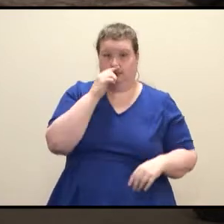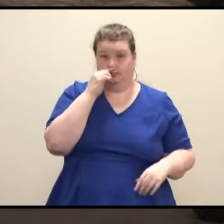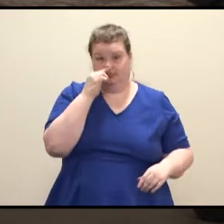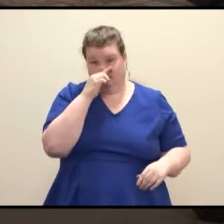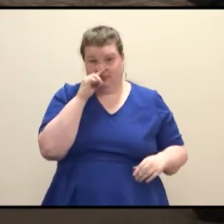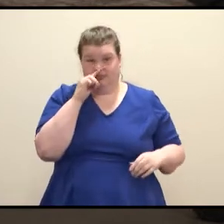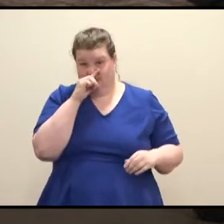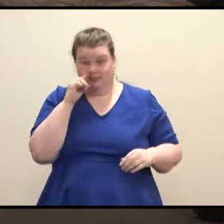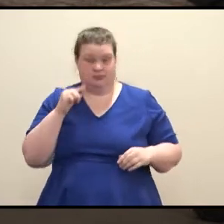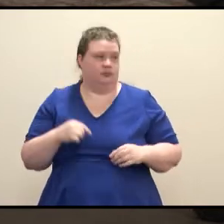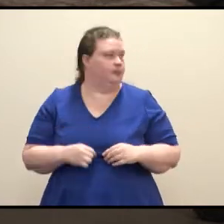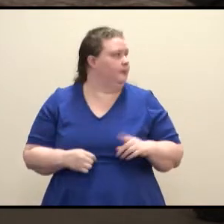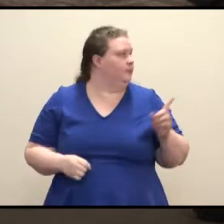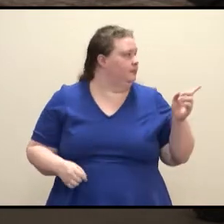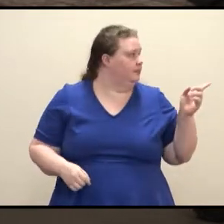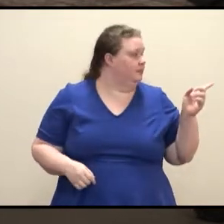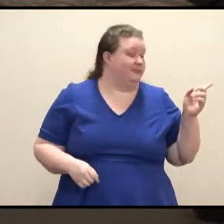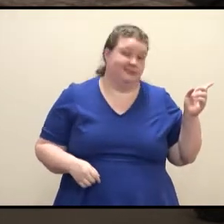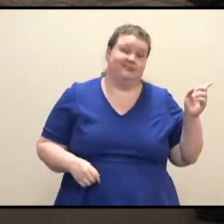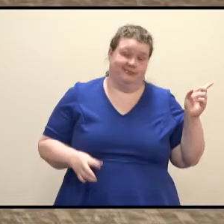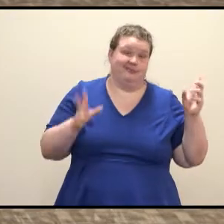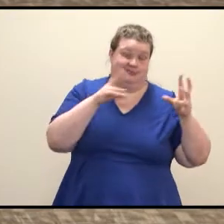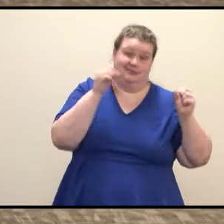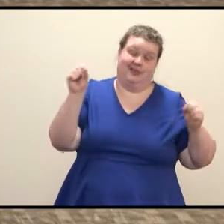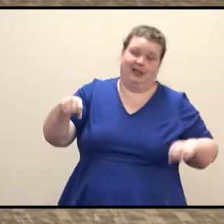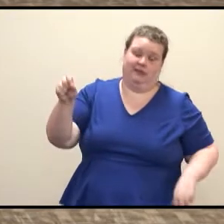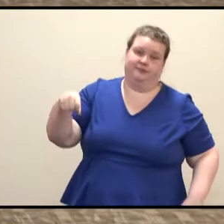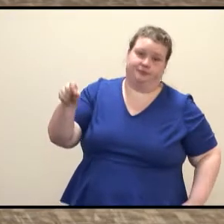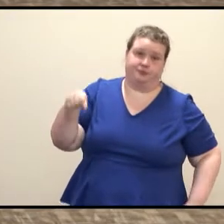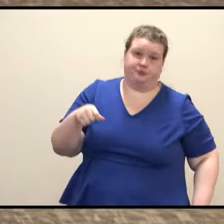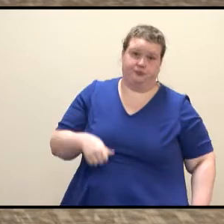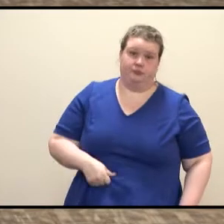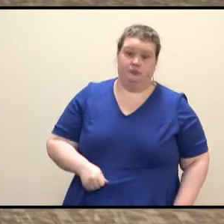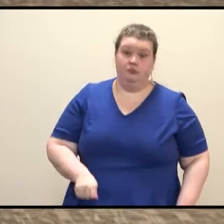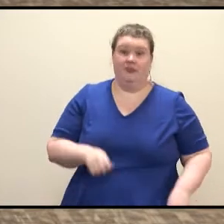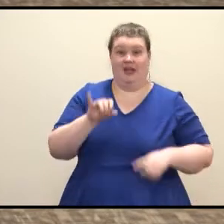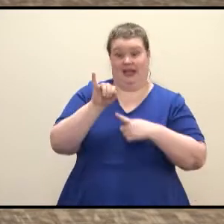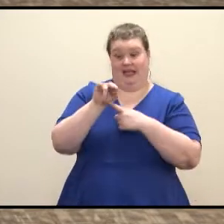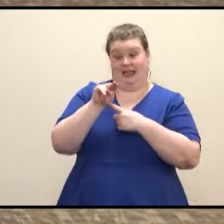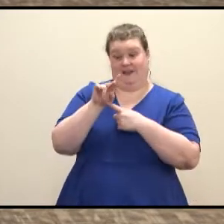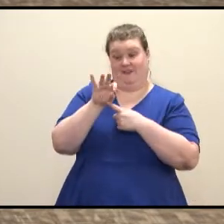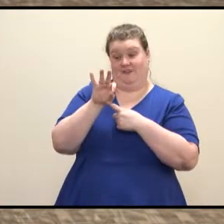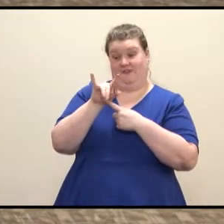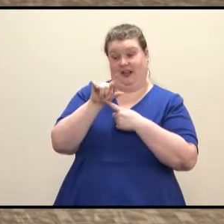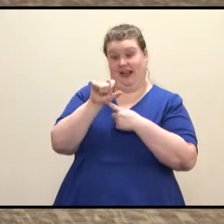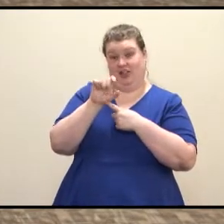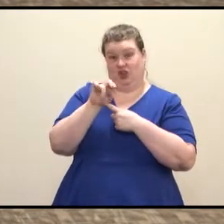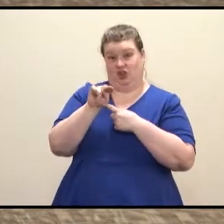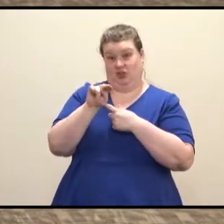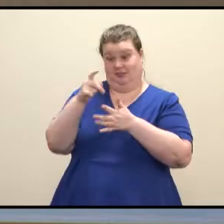Mm-hmm. And we definitely, inflation is not helping.